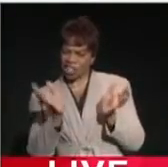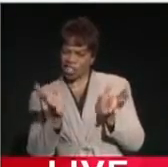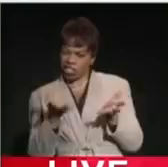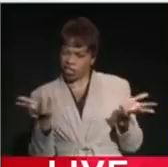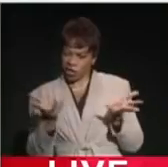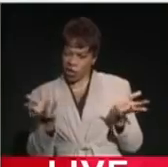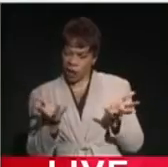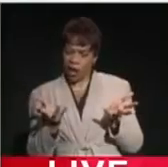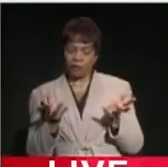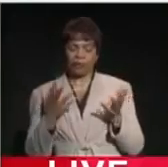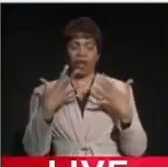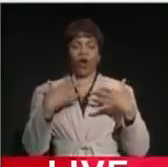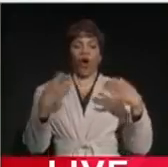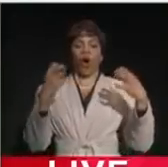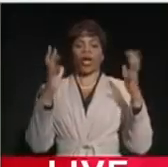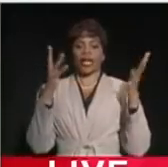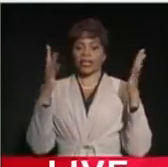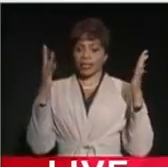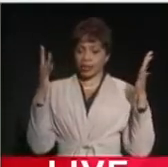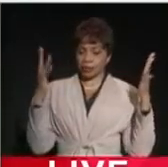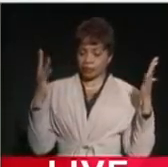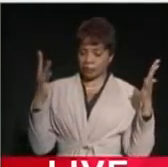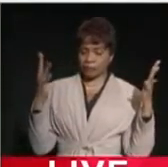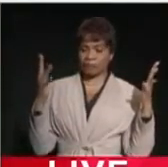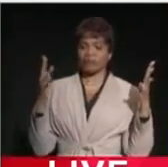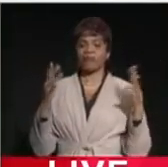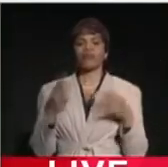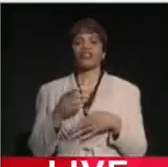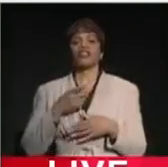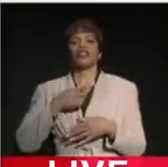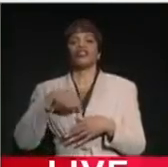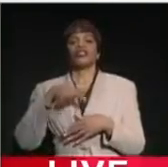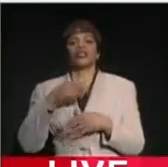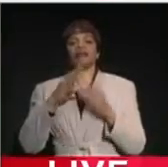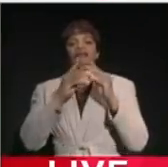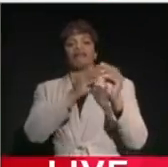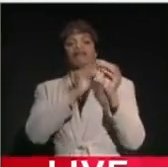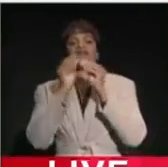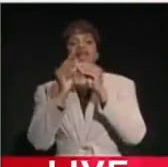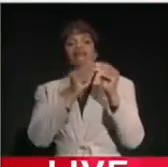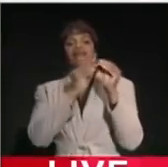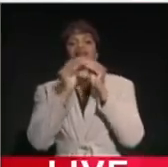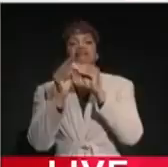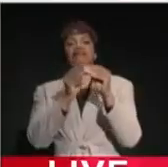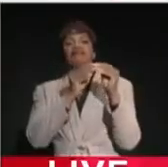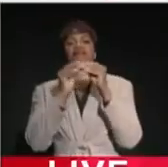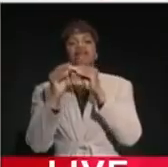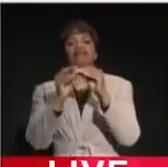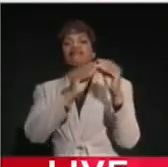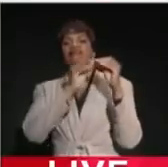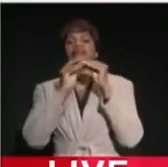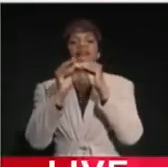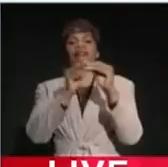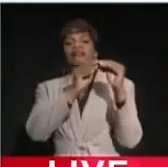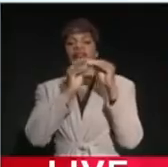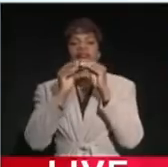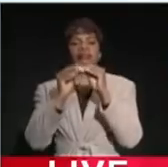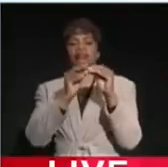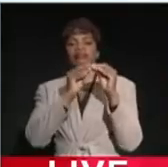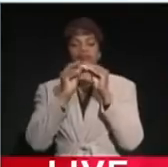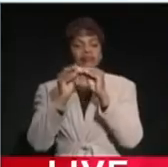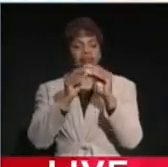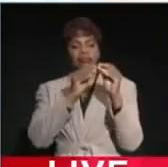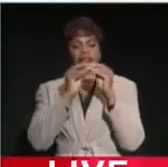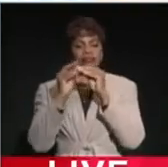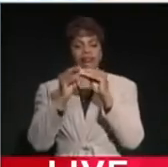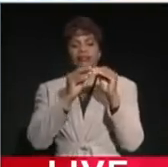on. Please. If you're going to start to interrupt me, if you're going to start to interrupt again, I will interrupt all.